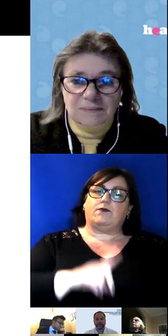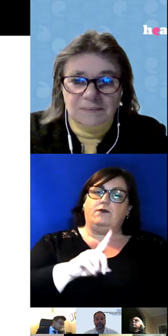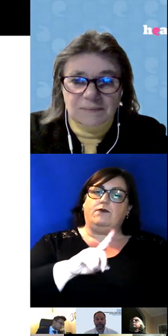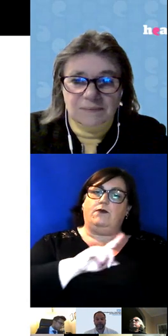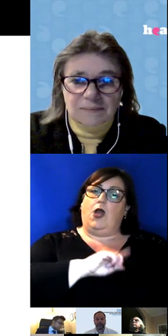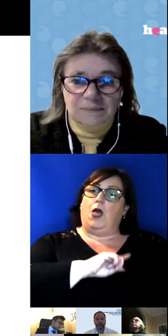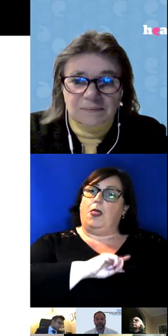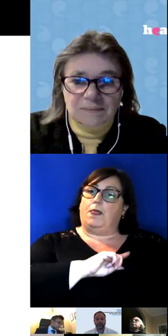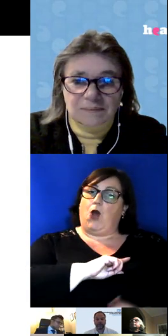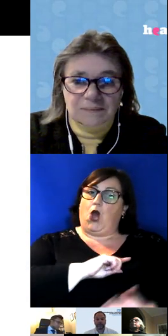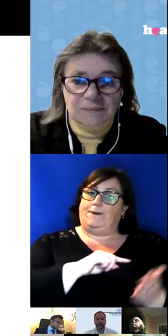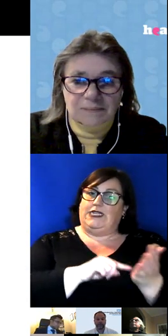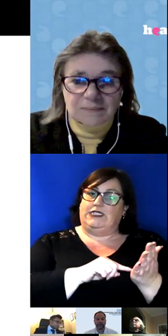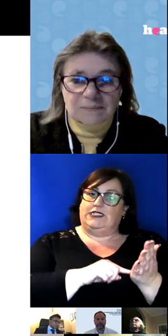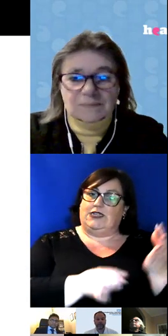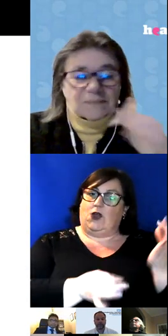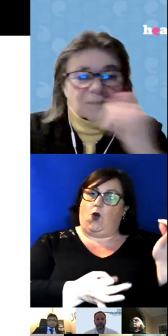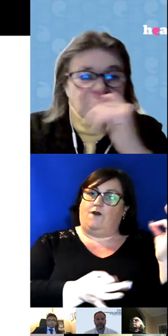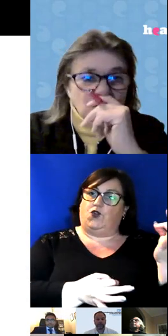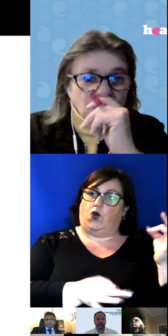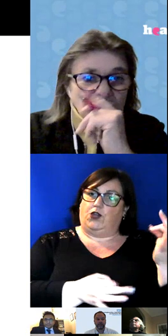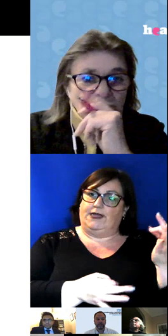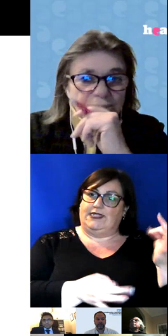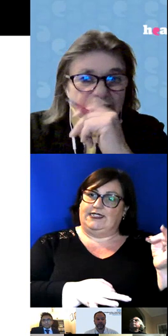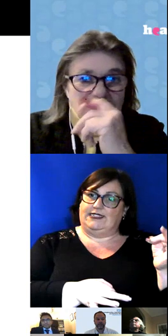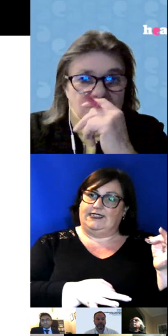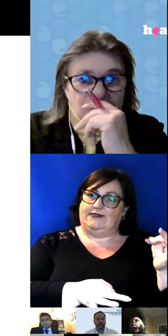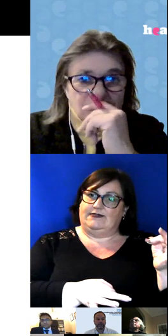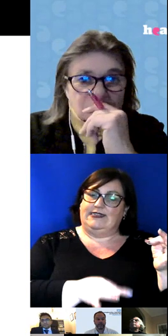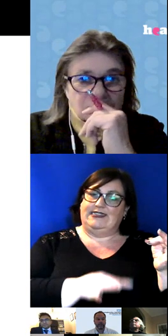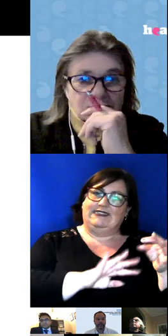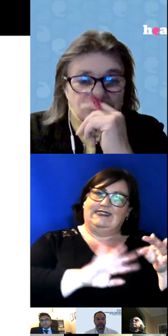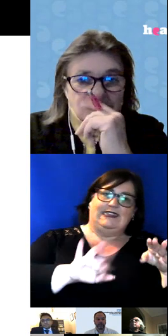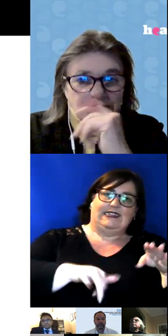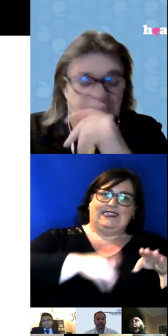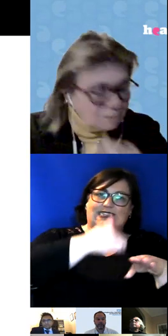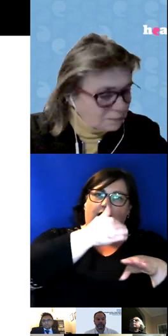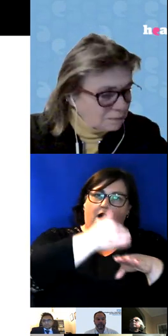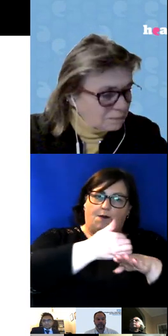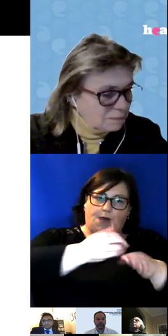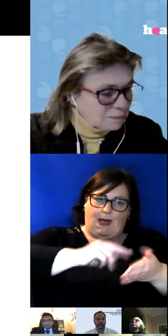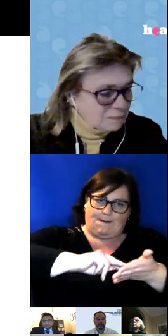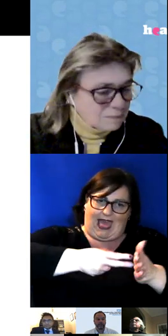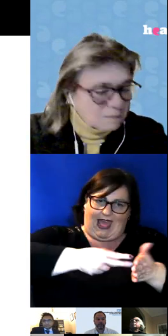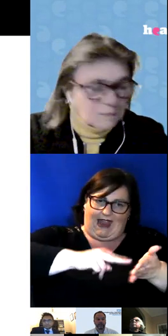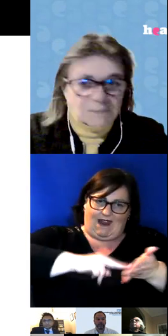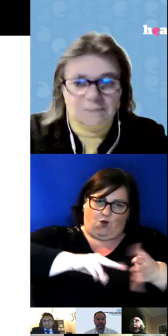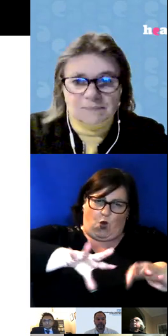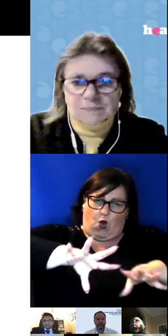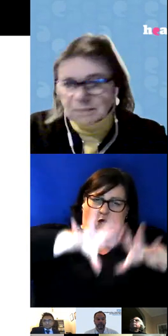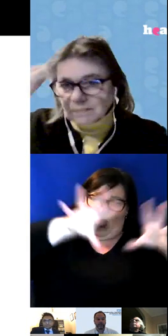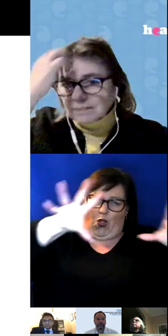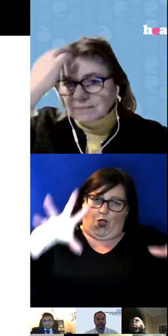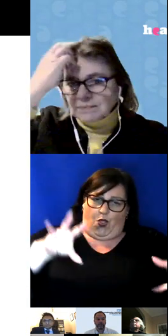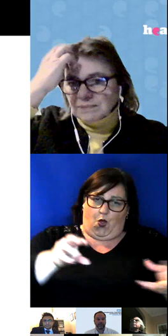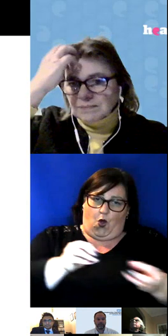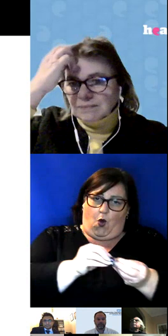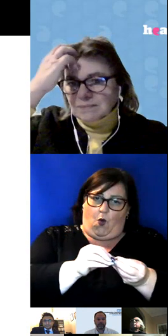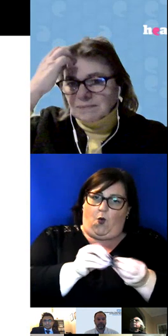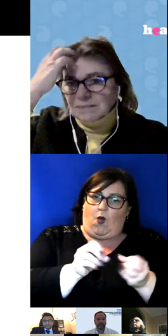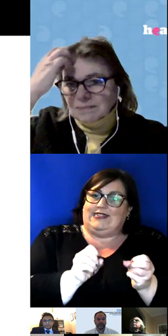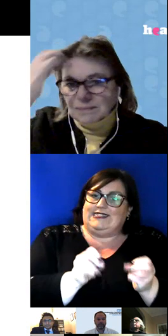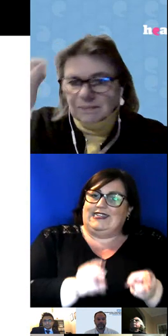that it's setting a direction for the whole of the system. And when we're thinking about the whole of the system, there are a huge number